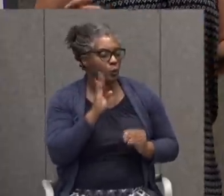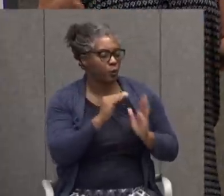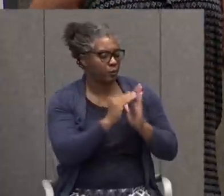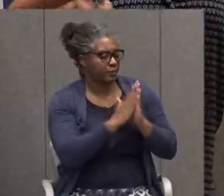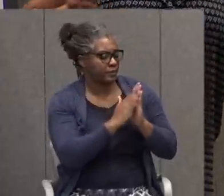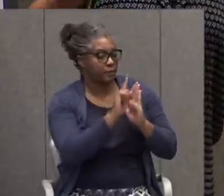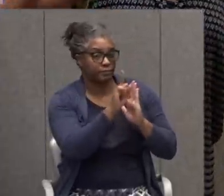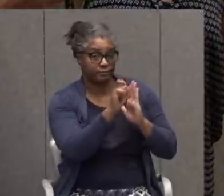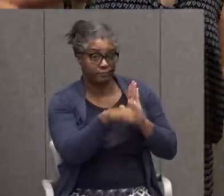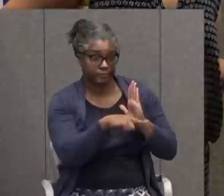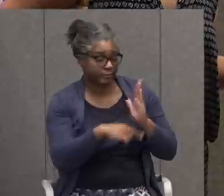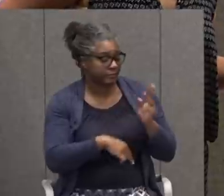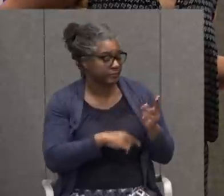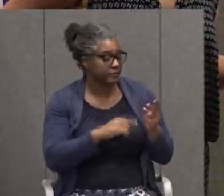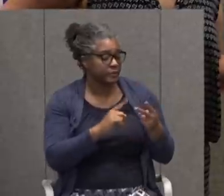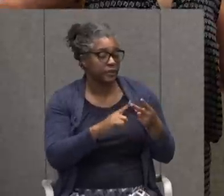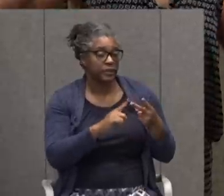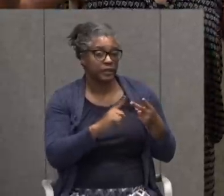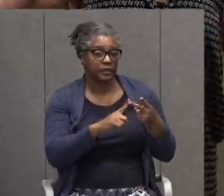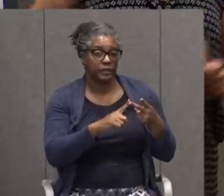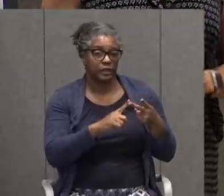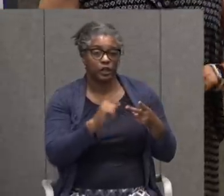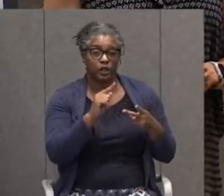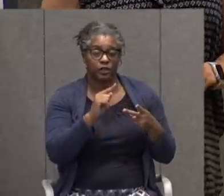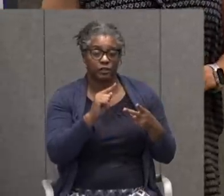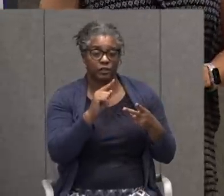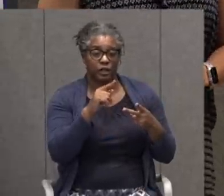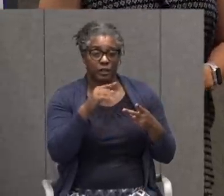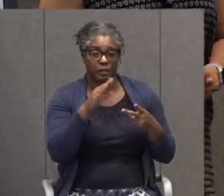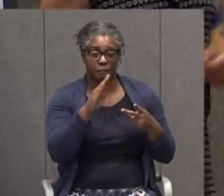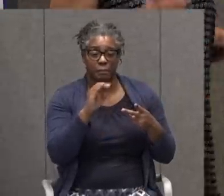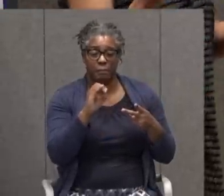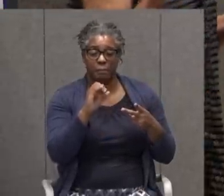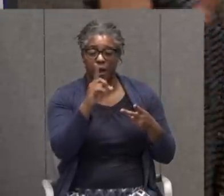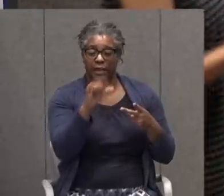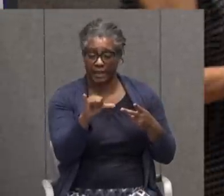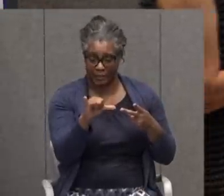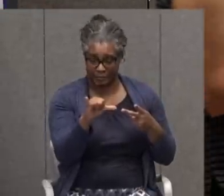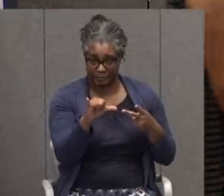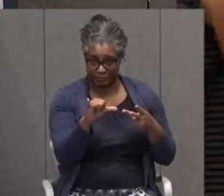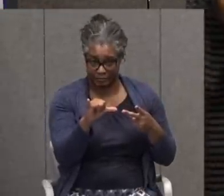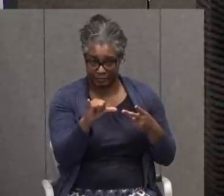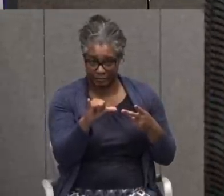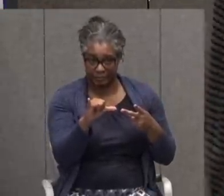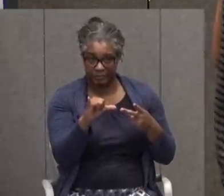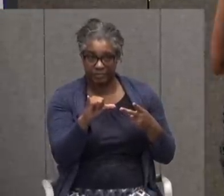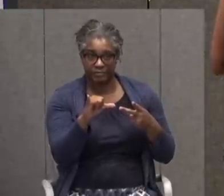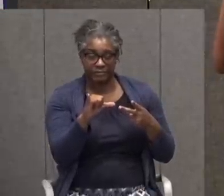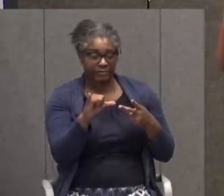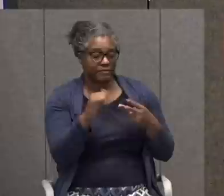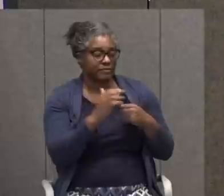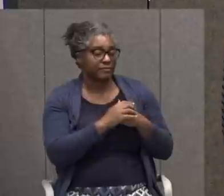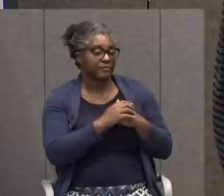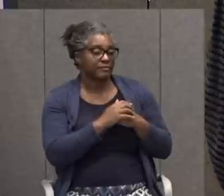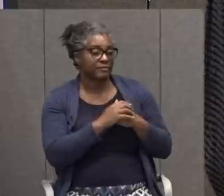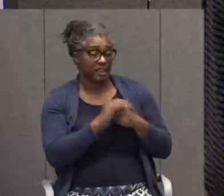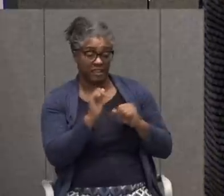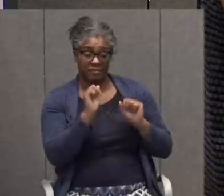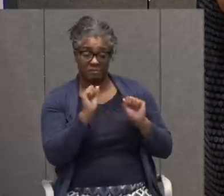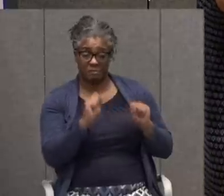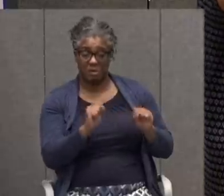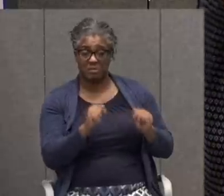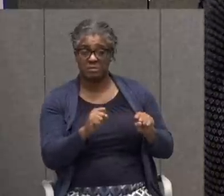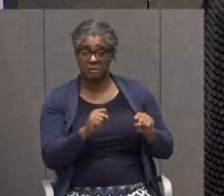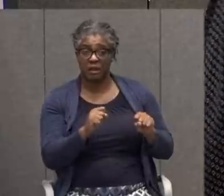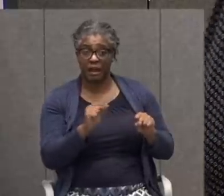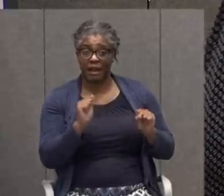research on that, and then I could write a paper like Miss Lori taught you. So that could be a great research paper. Trace